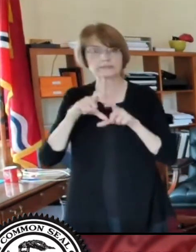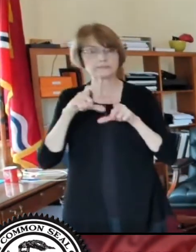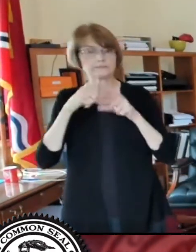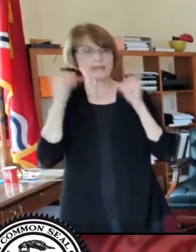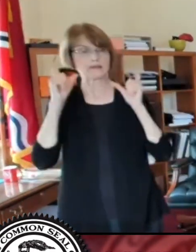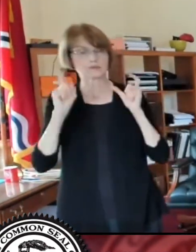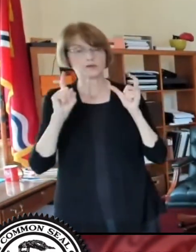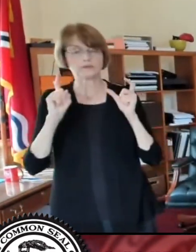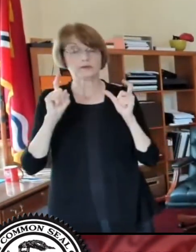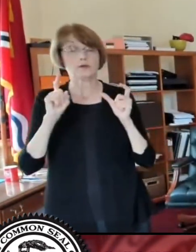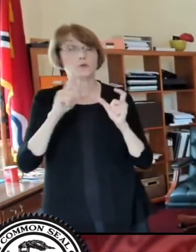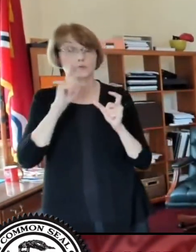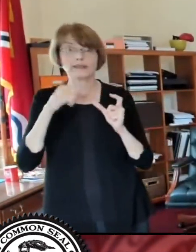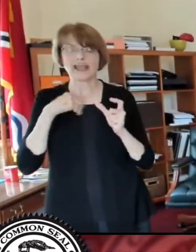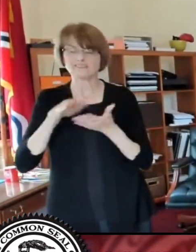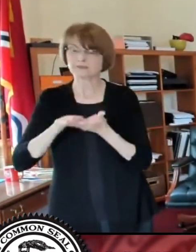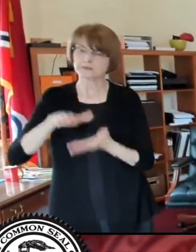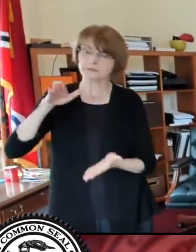I have a whole stack of them here.